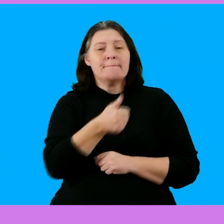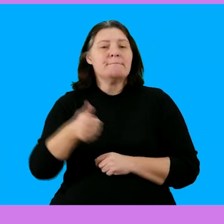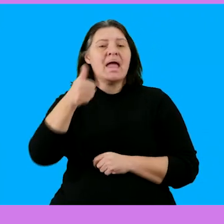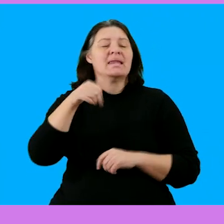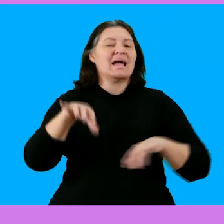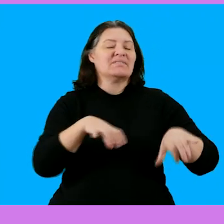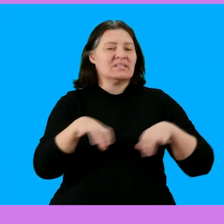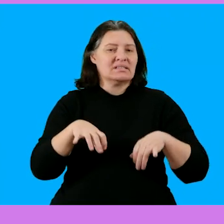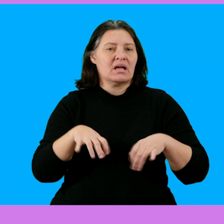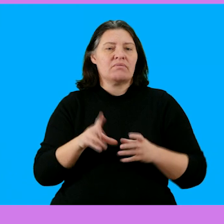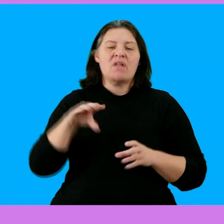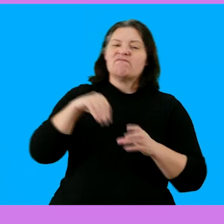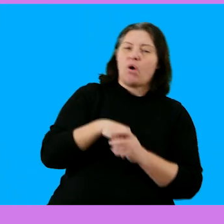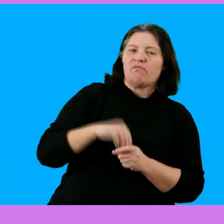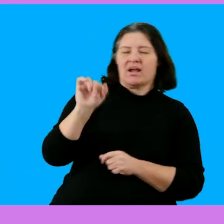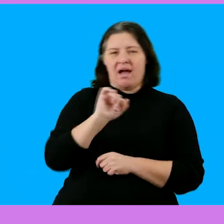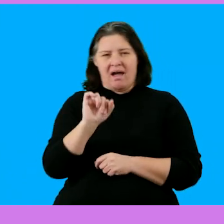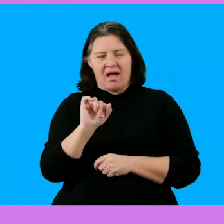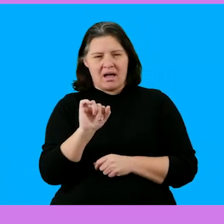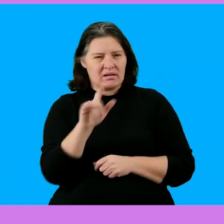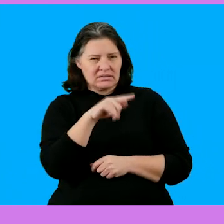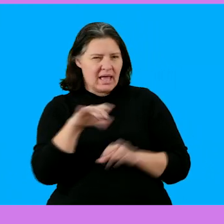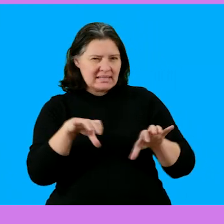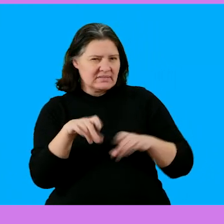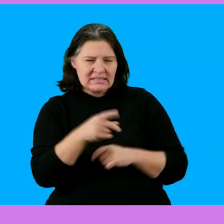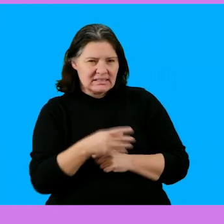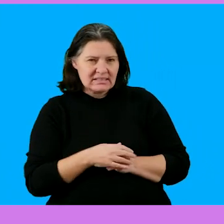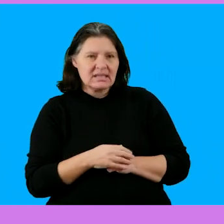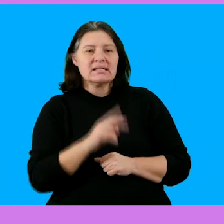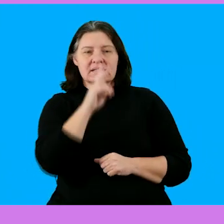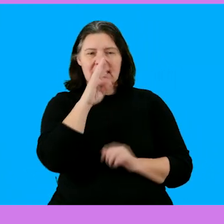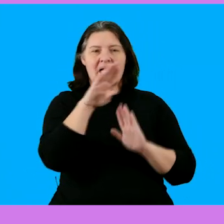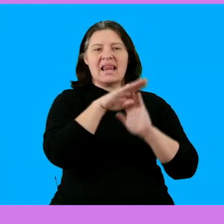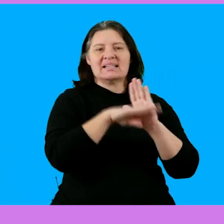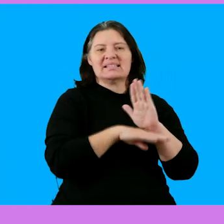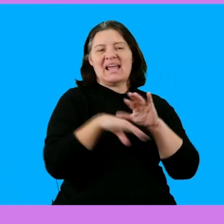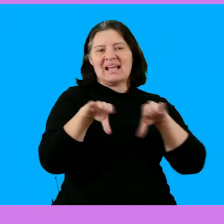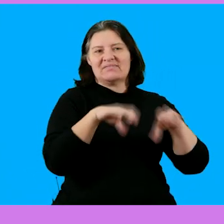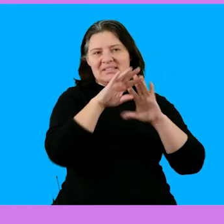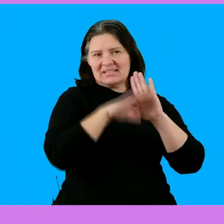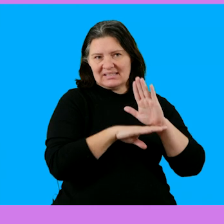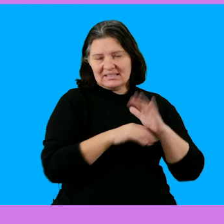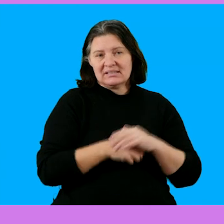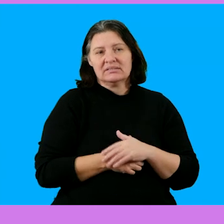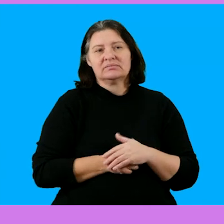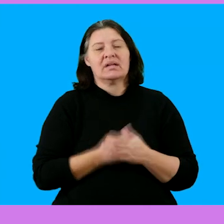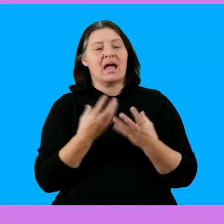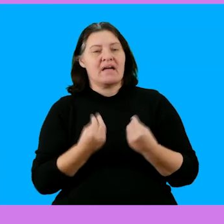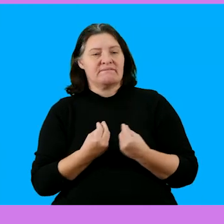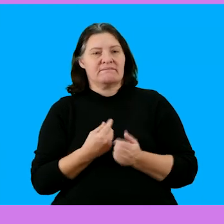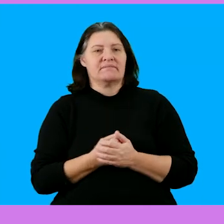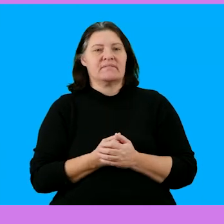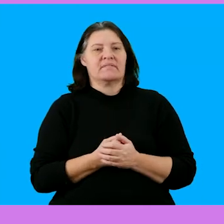the activities at the campsite that involves a vehicle. I've indicated to you here, they listed all the activities.